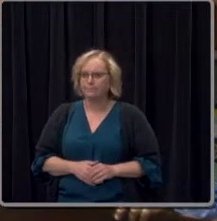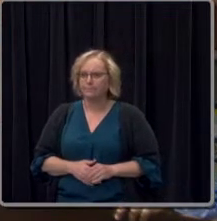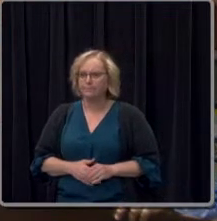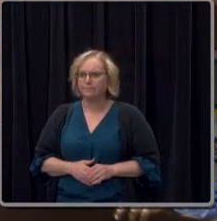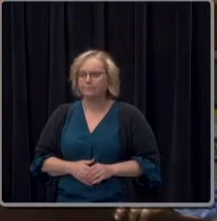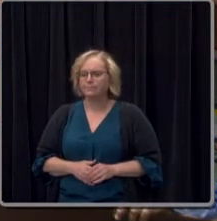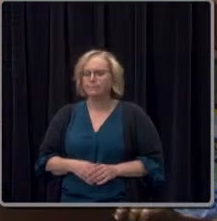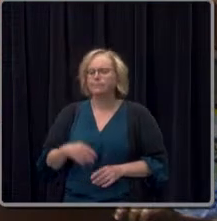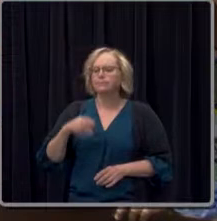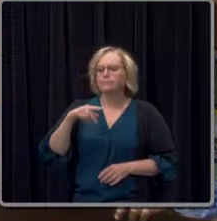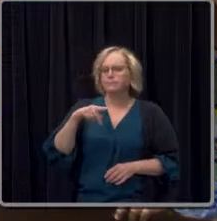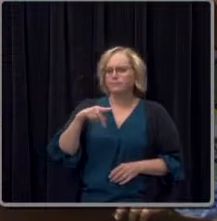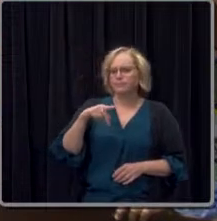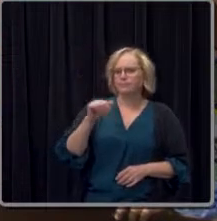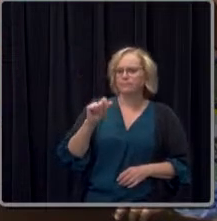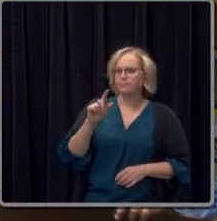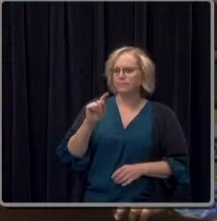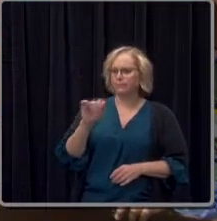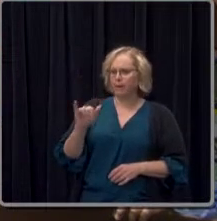Patty Lanter.